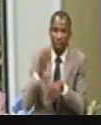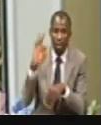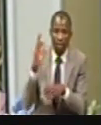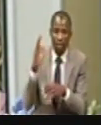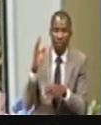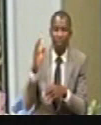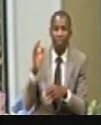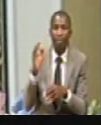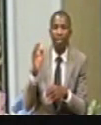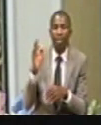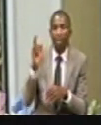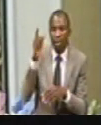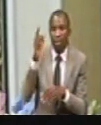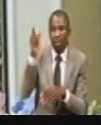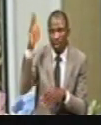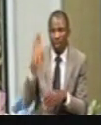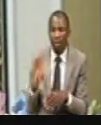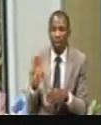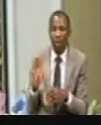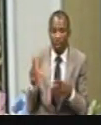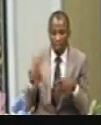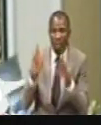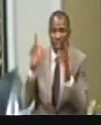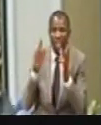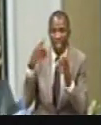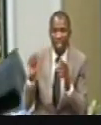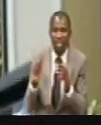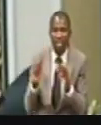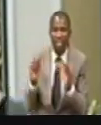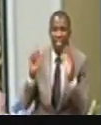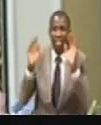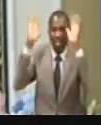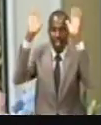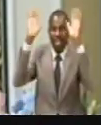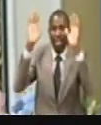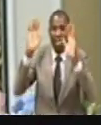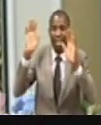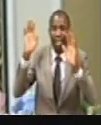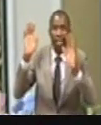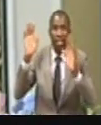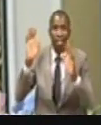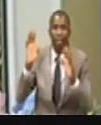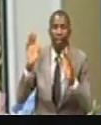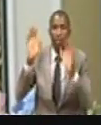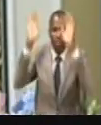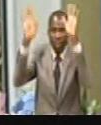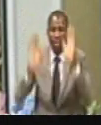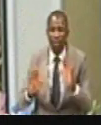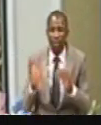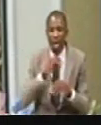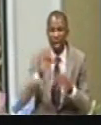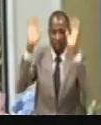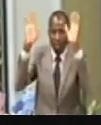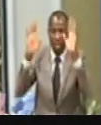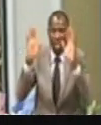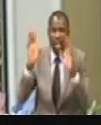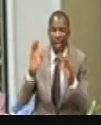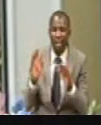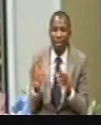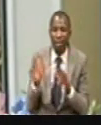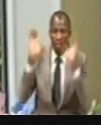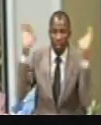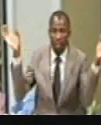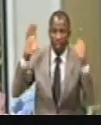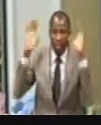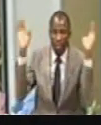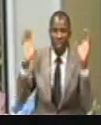of God. Praise the Lord. So during the Signs and Wonders Crusade, I decided to go to Calabar